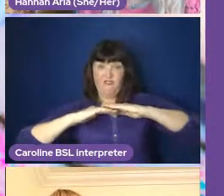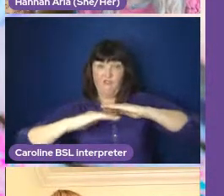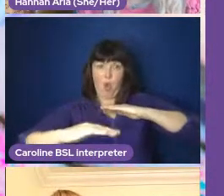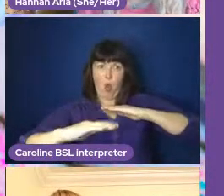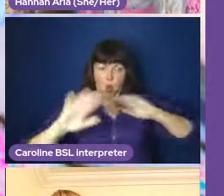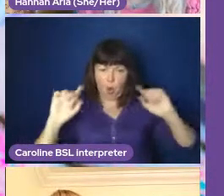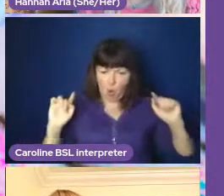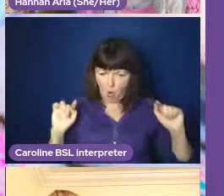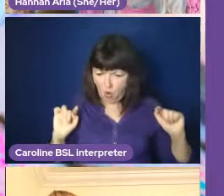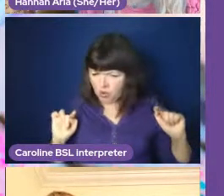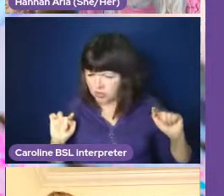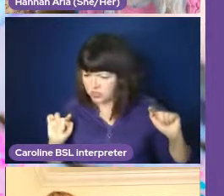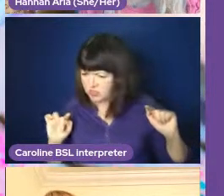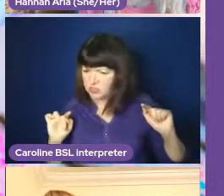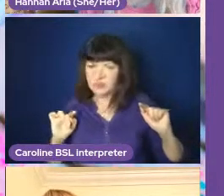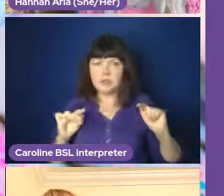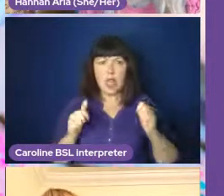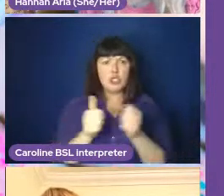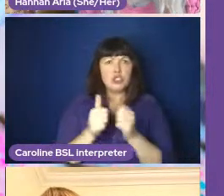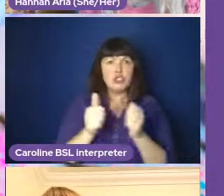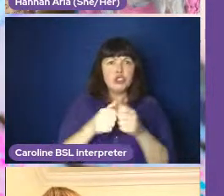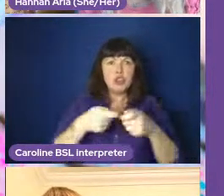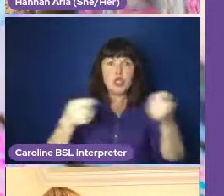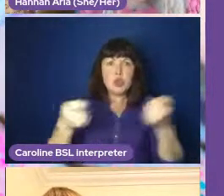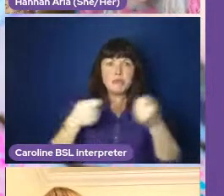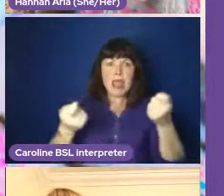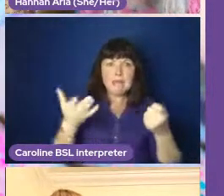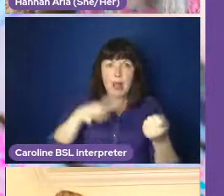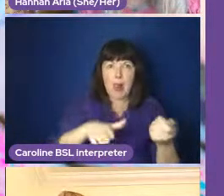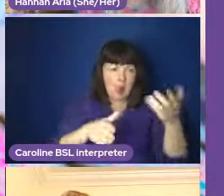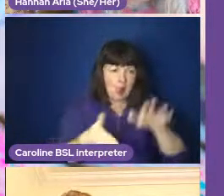mixed media pieces of cardboard on it.